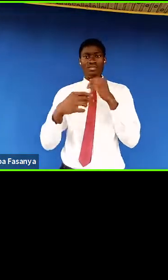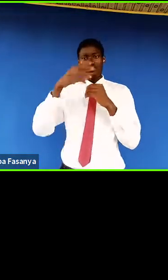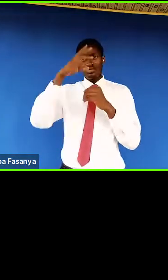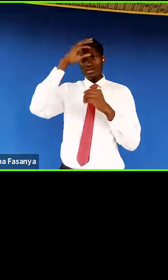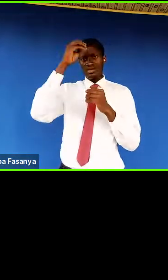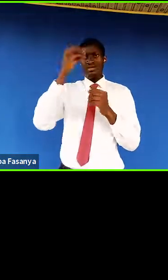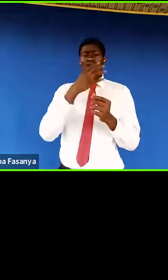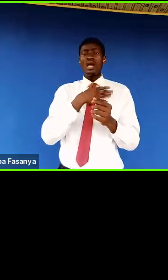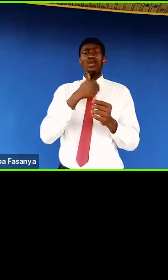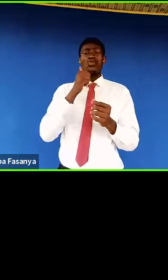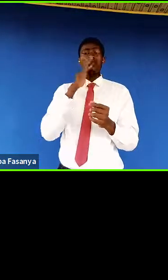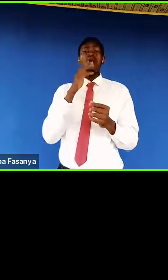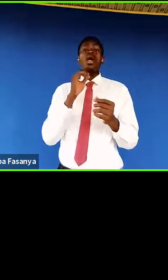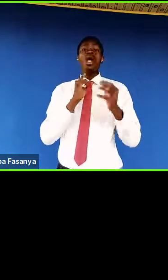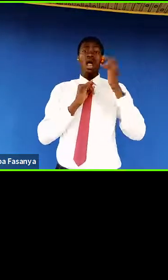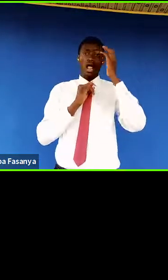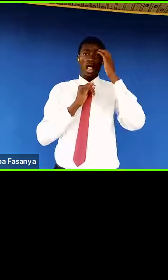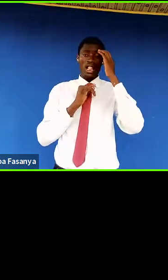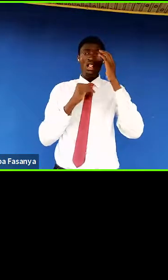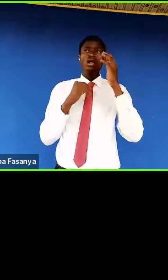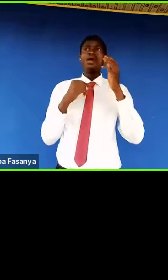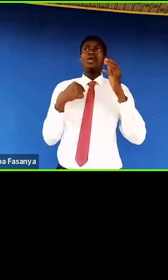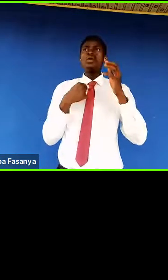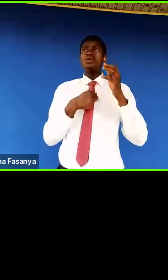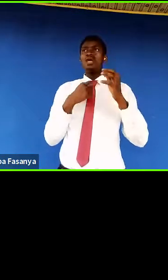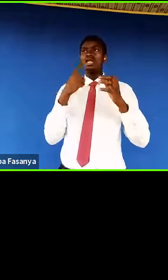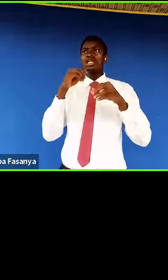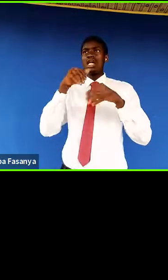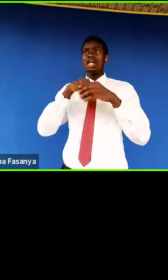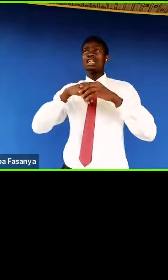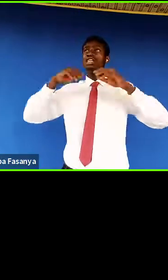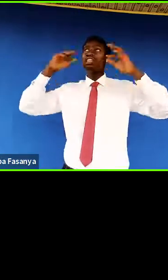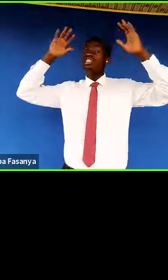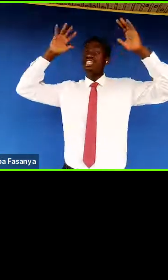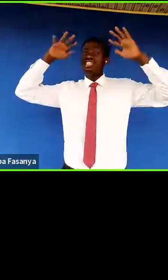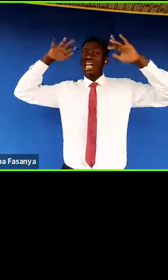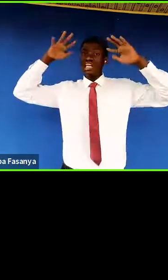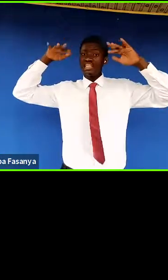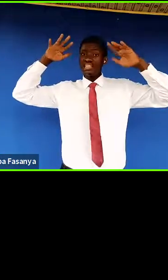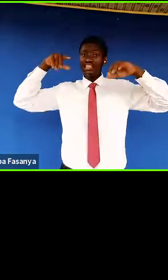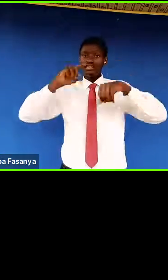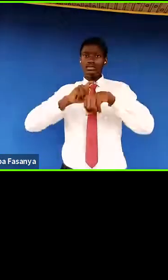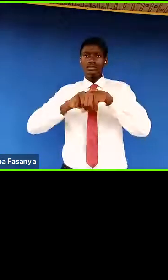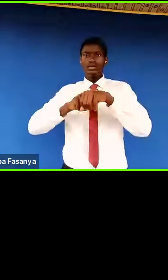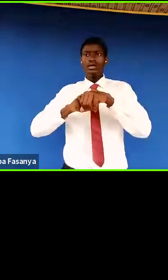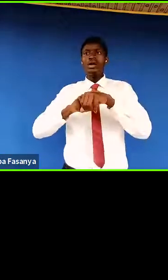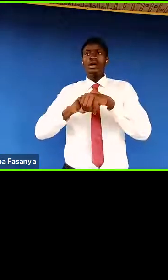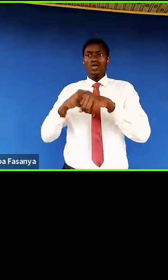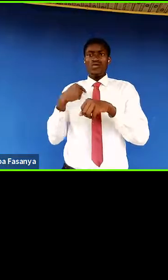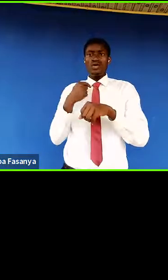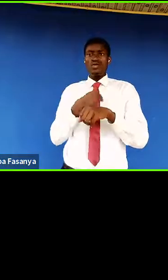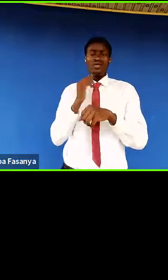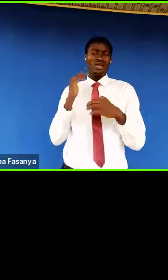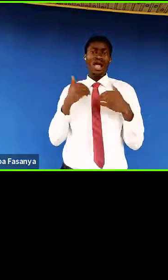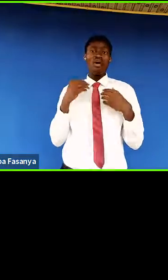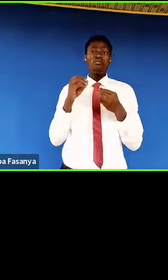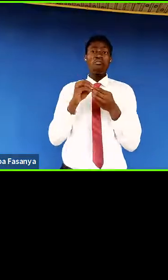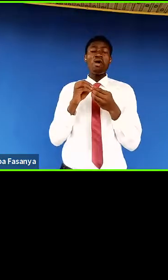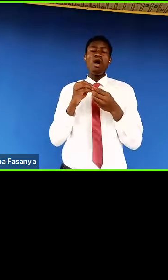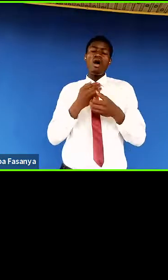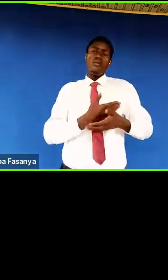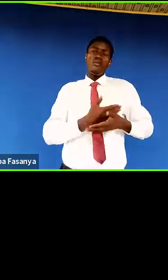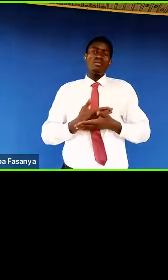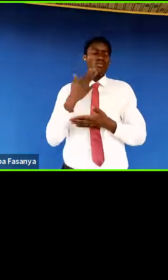that during the rainy season there will be more babies. I guess there will be more babies because people are more relaxed. People